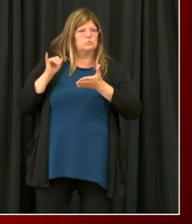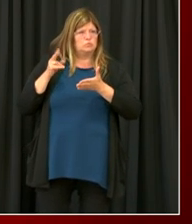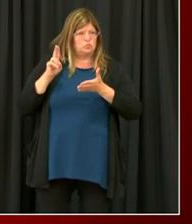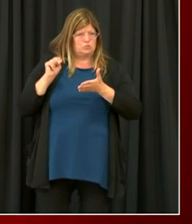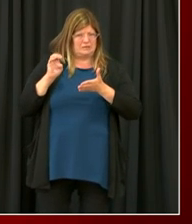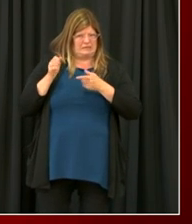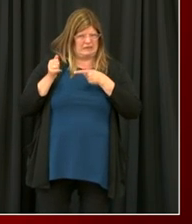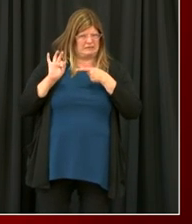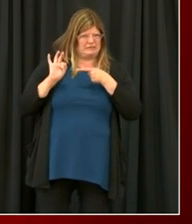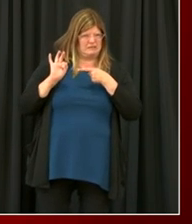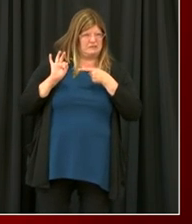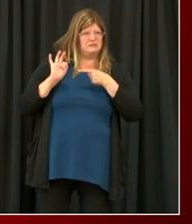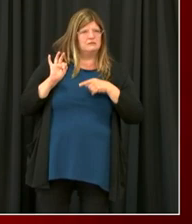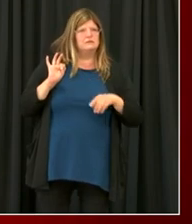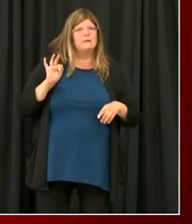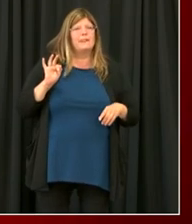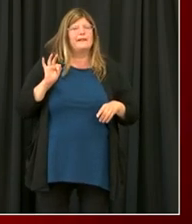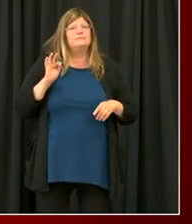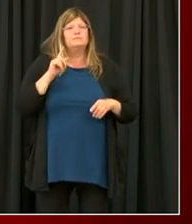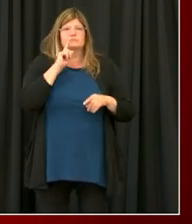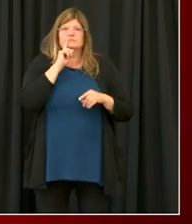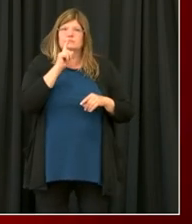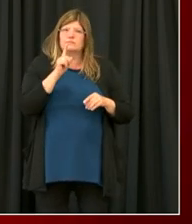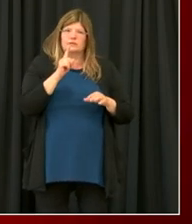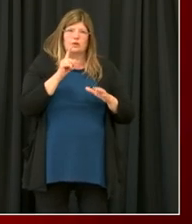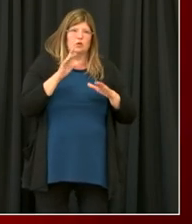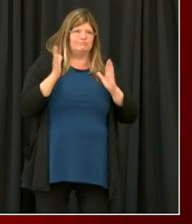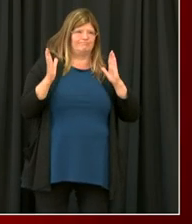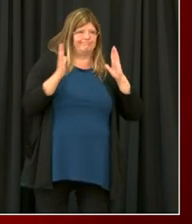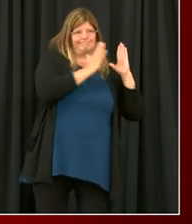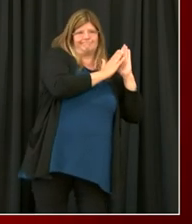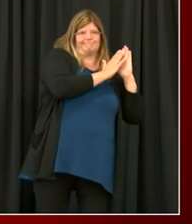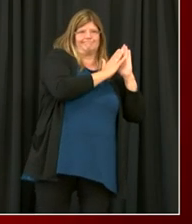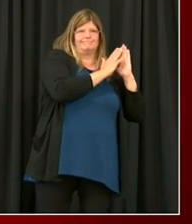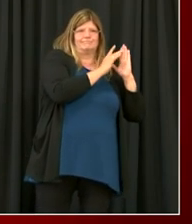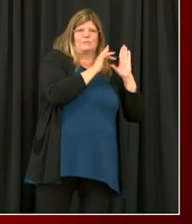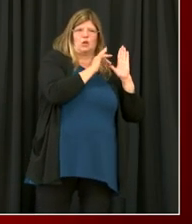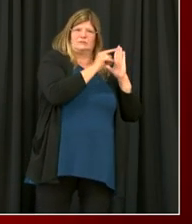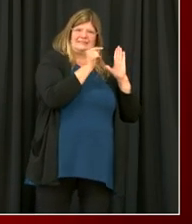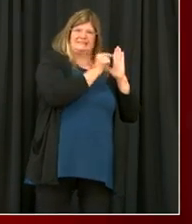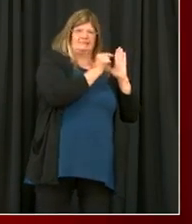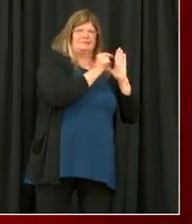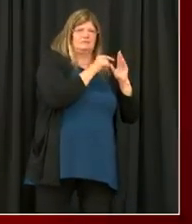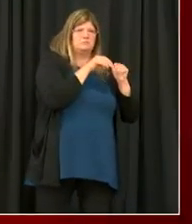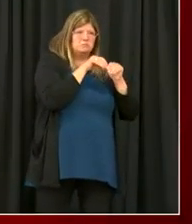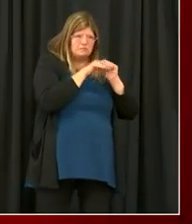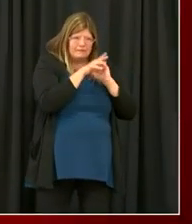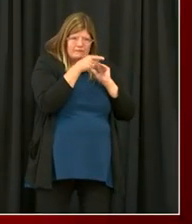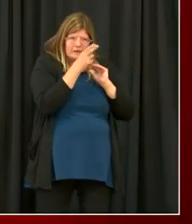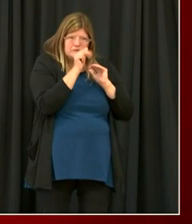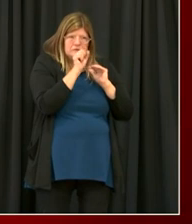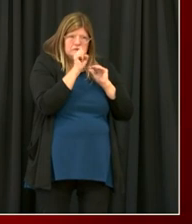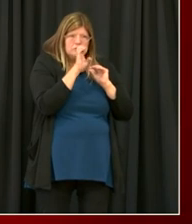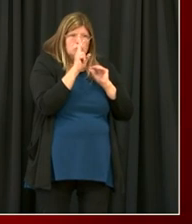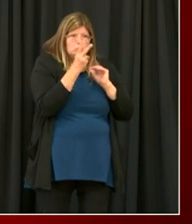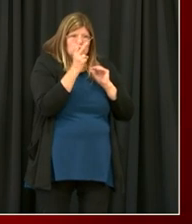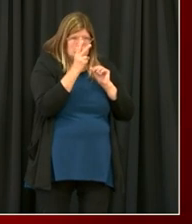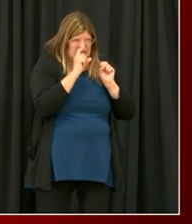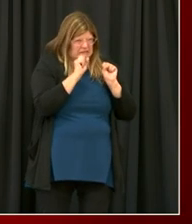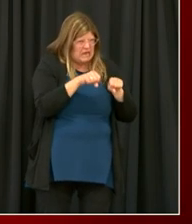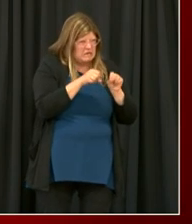would likely be the earliest that we could enter into phase 2 if our